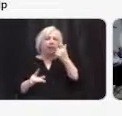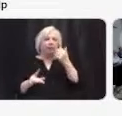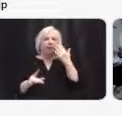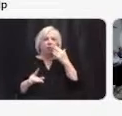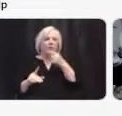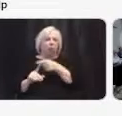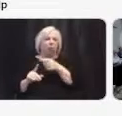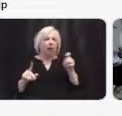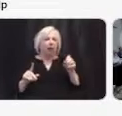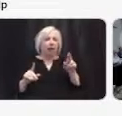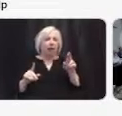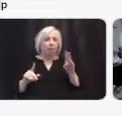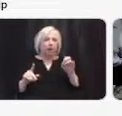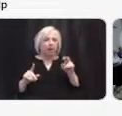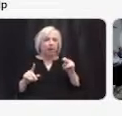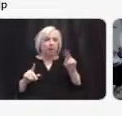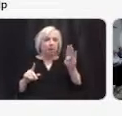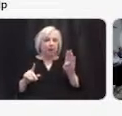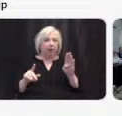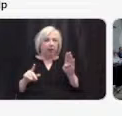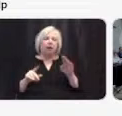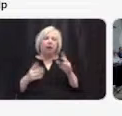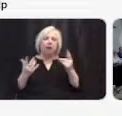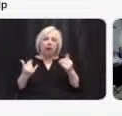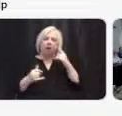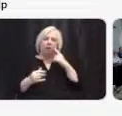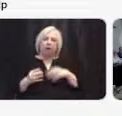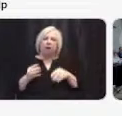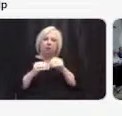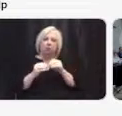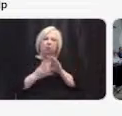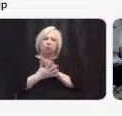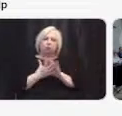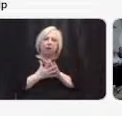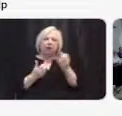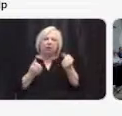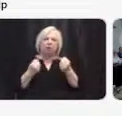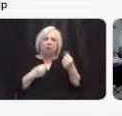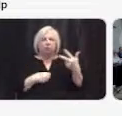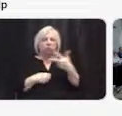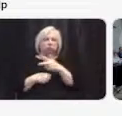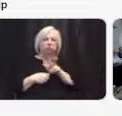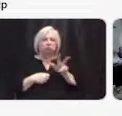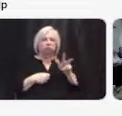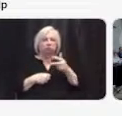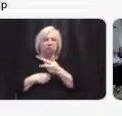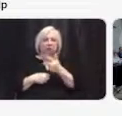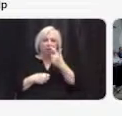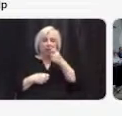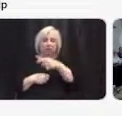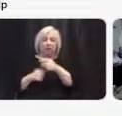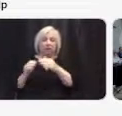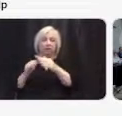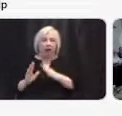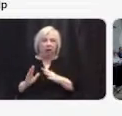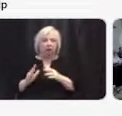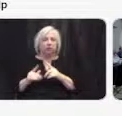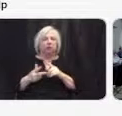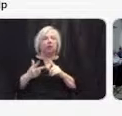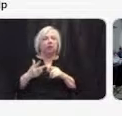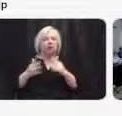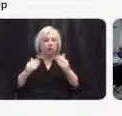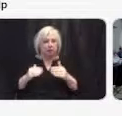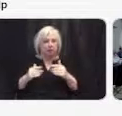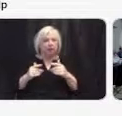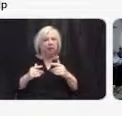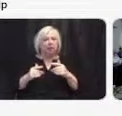And then also, I think there's extra traffic that comes through because of this house, and the speed of some of the people